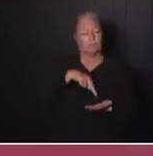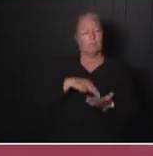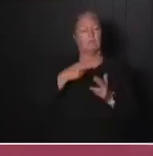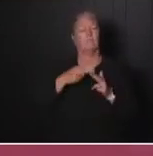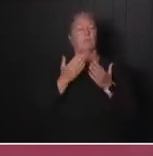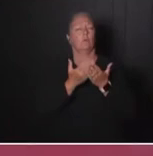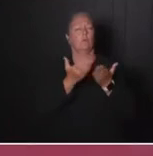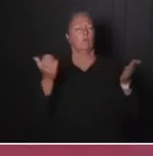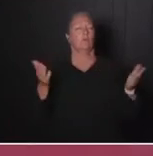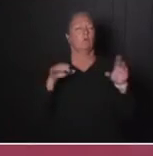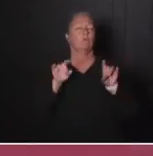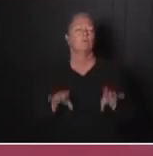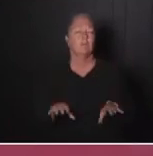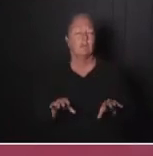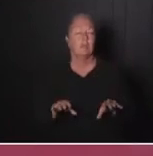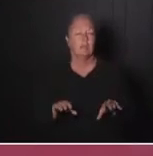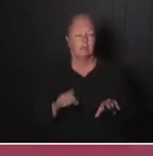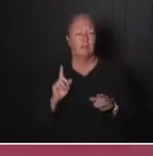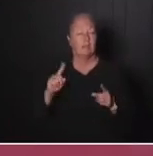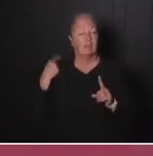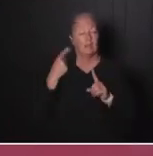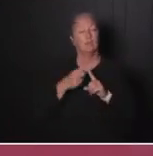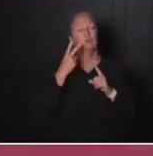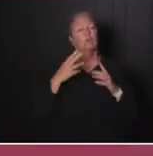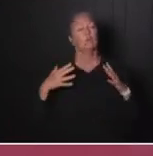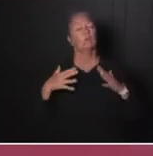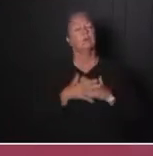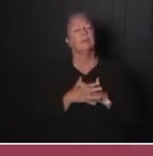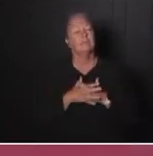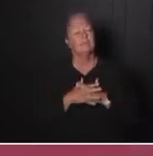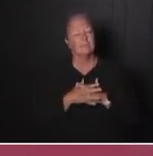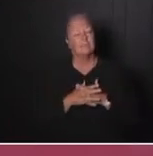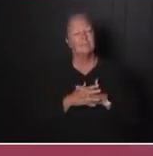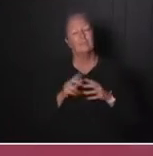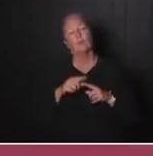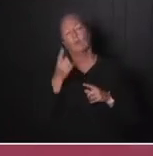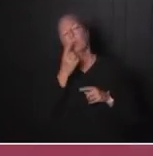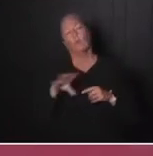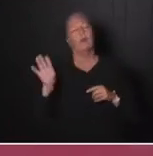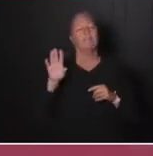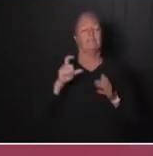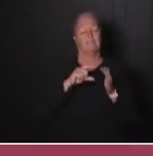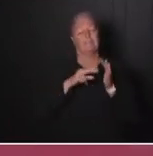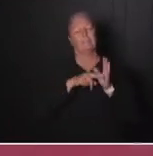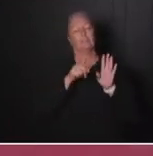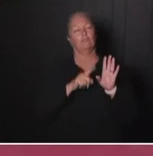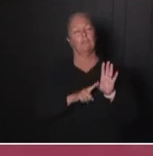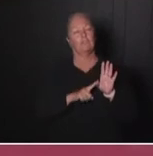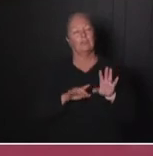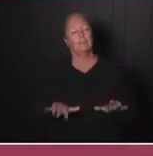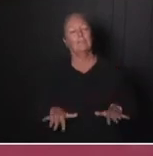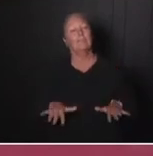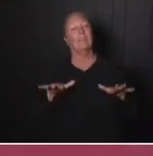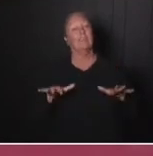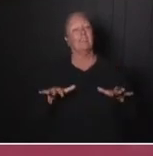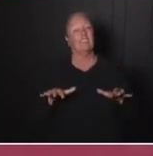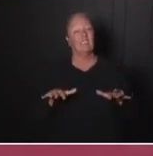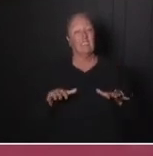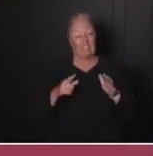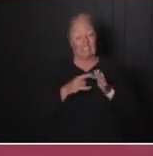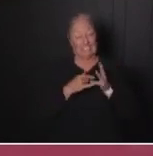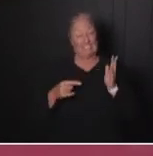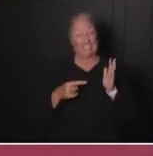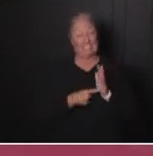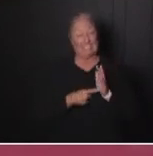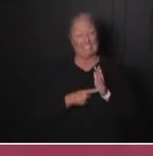last 2 weeks, what we used to call once-in-a-century floods have drowned much of our east coast. They come in